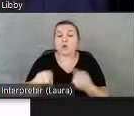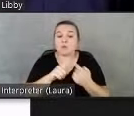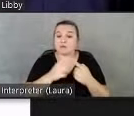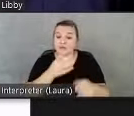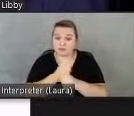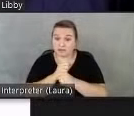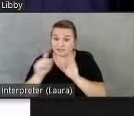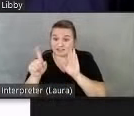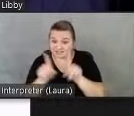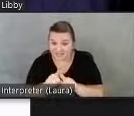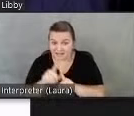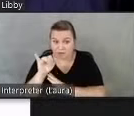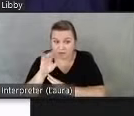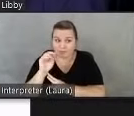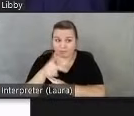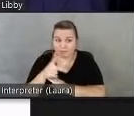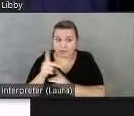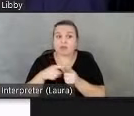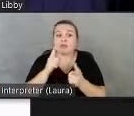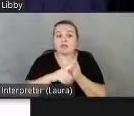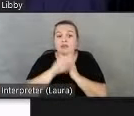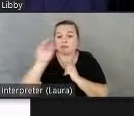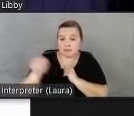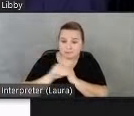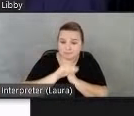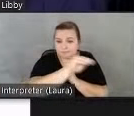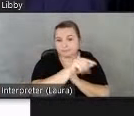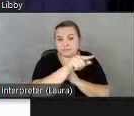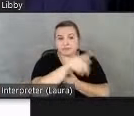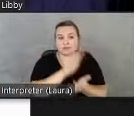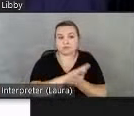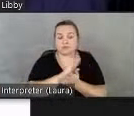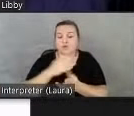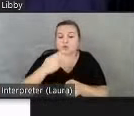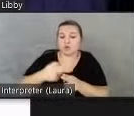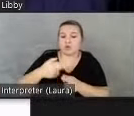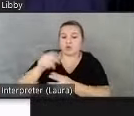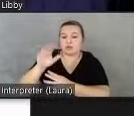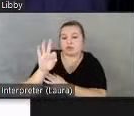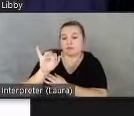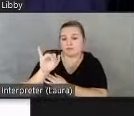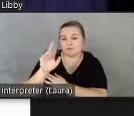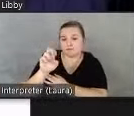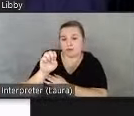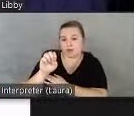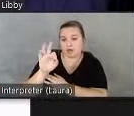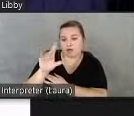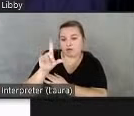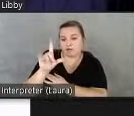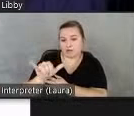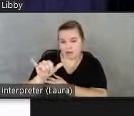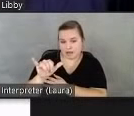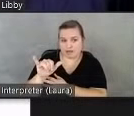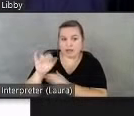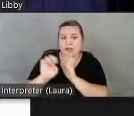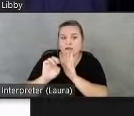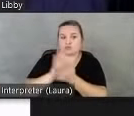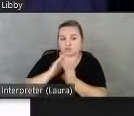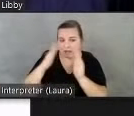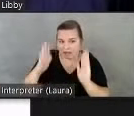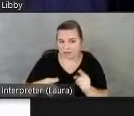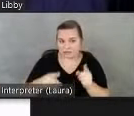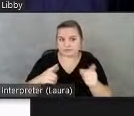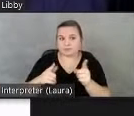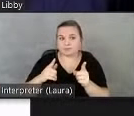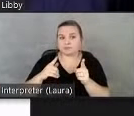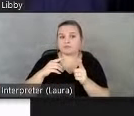IEP, they then enrolled him in this school. It's called the Firefly Autism House. This was taken in August when the trees were green.